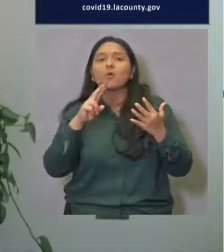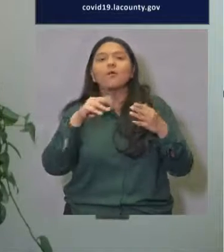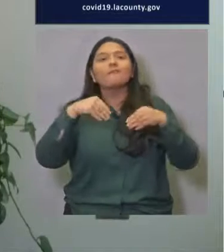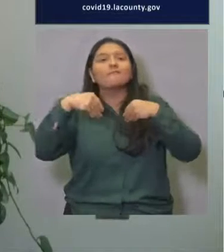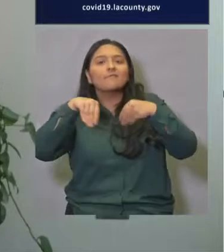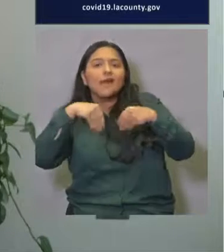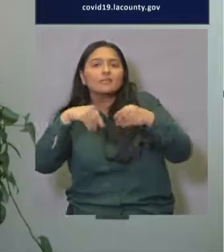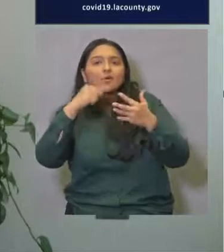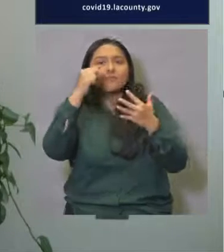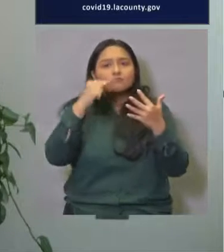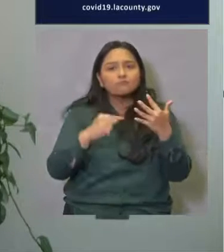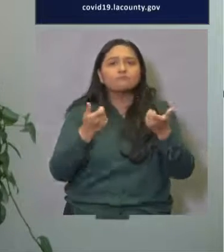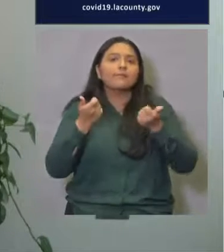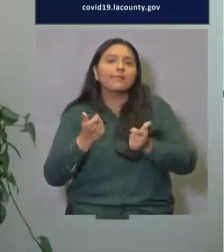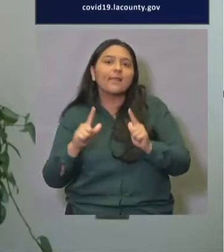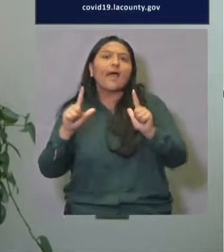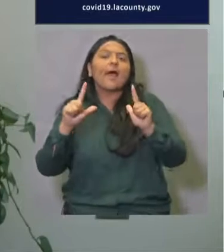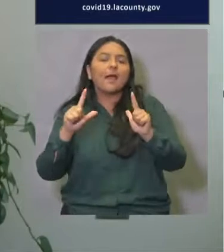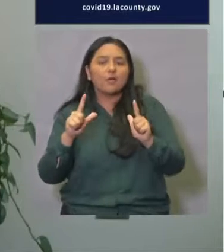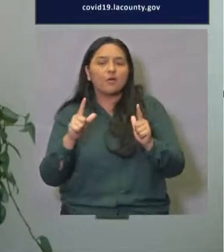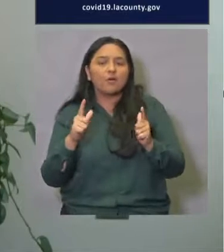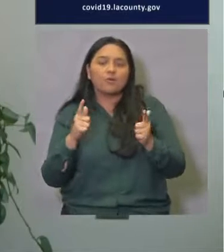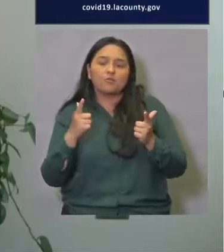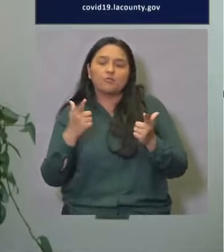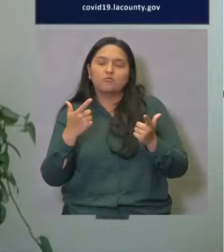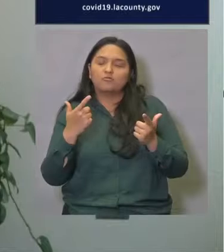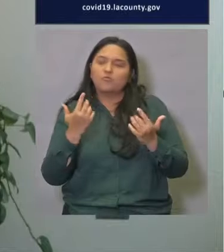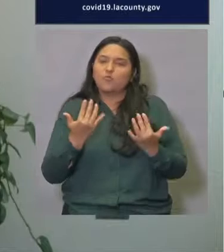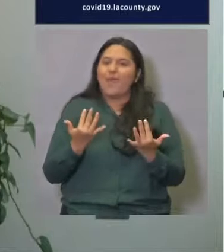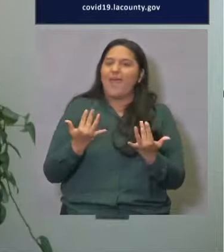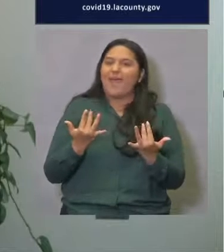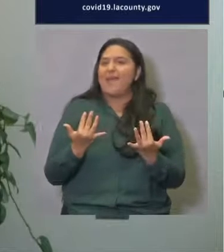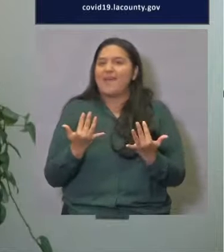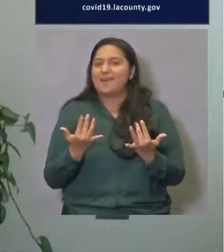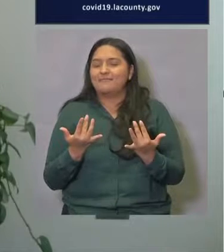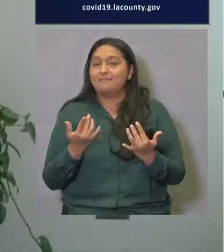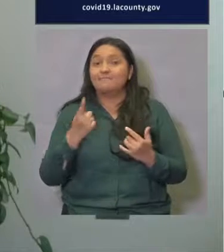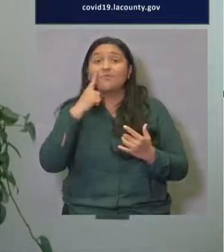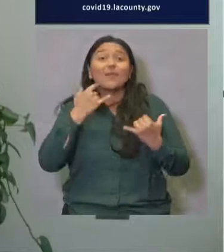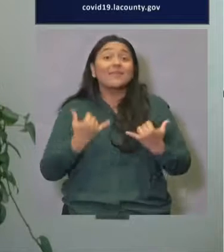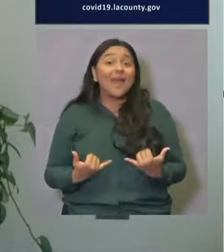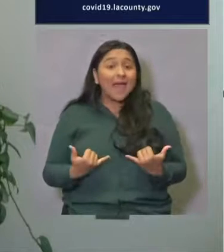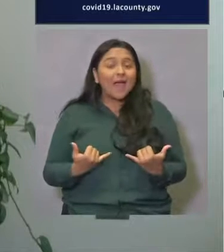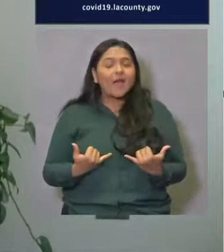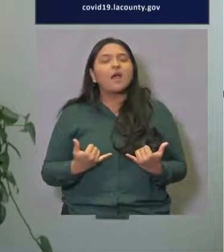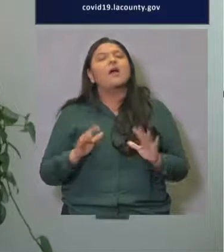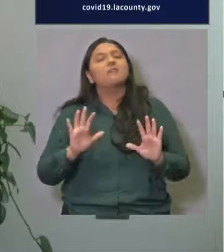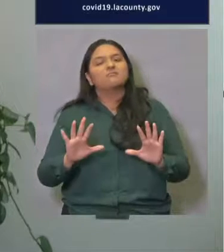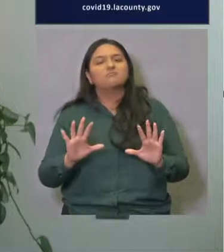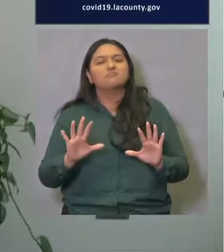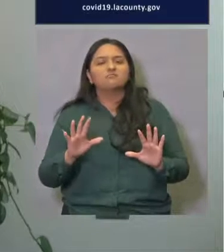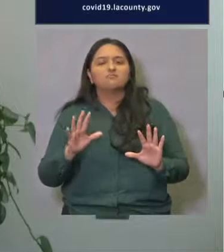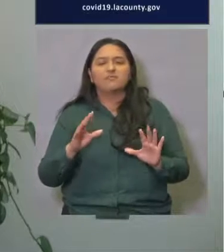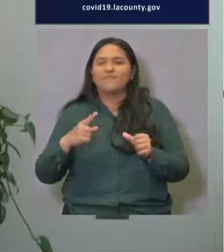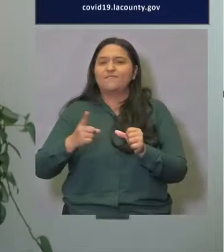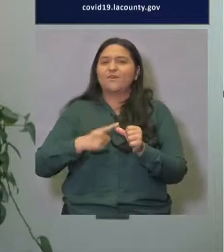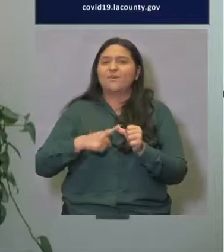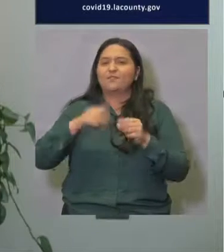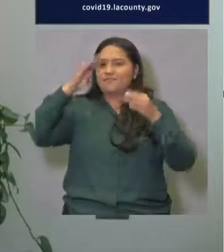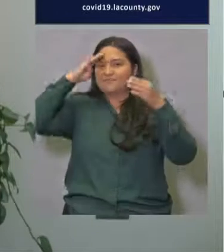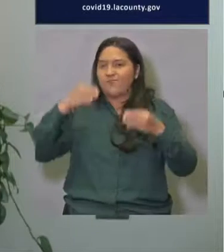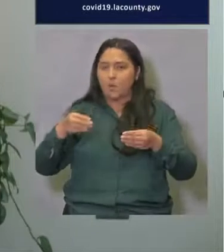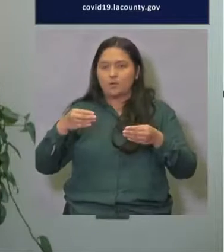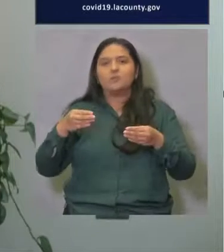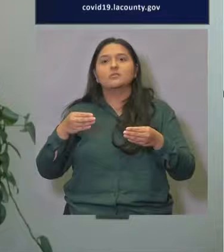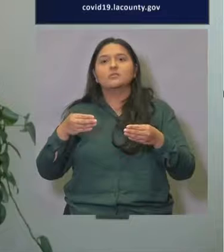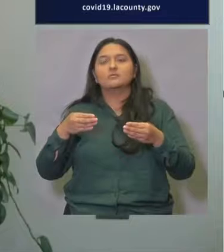permitted at restaurants. For now, we'd like to just really focus on how wonderful it